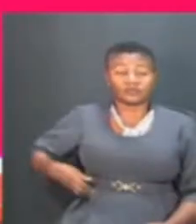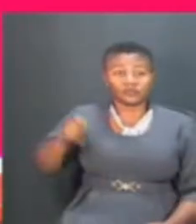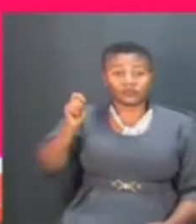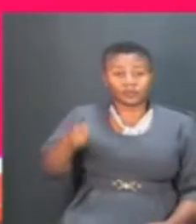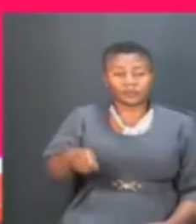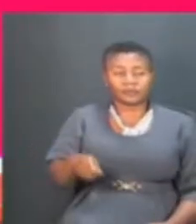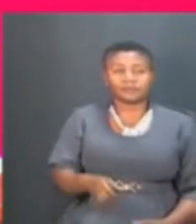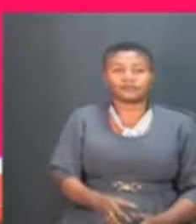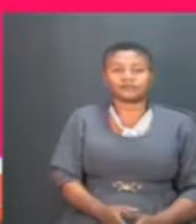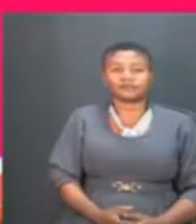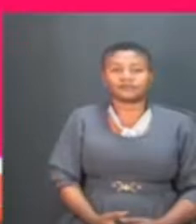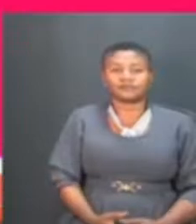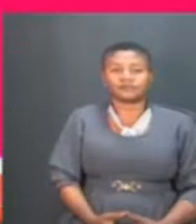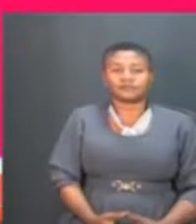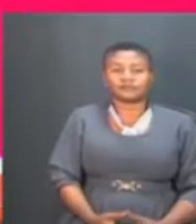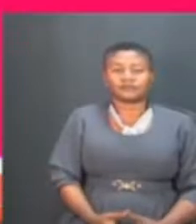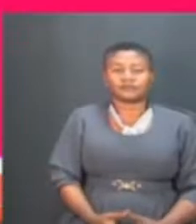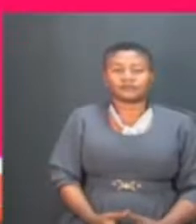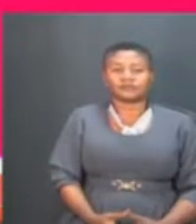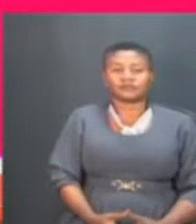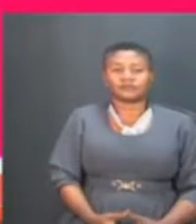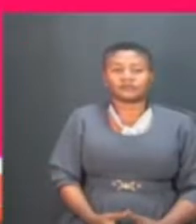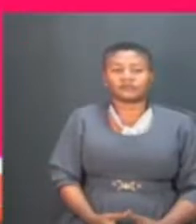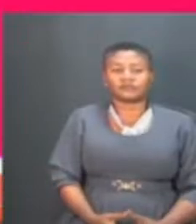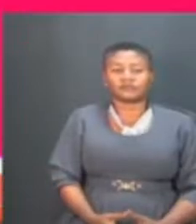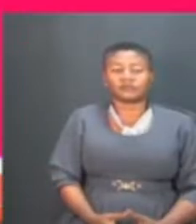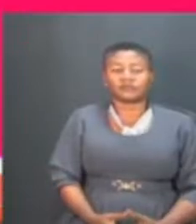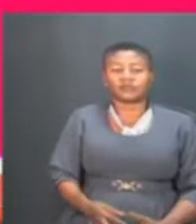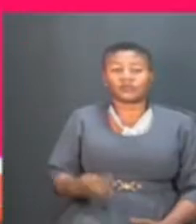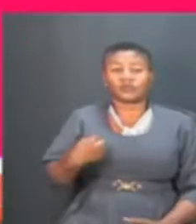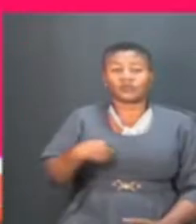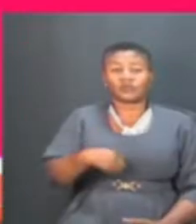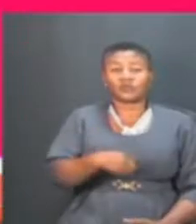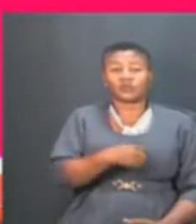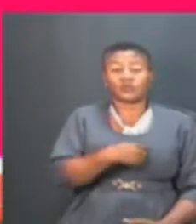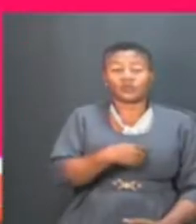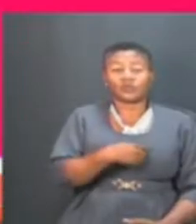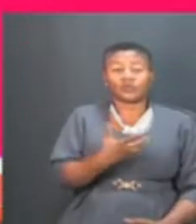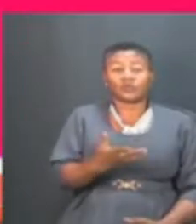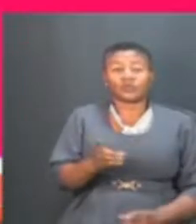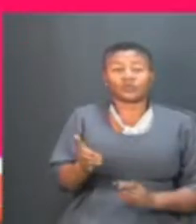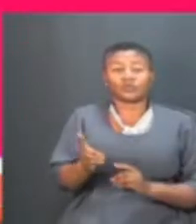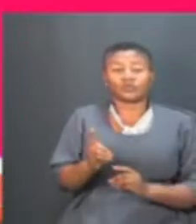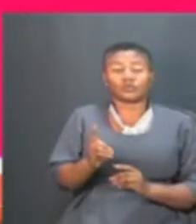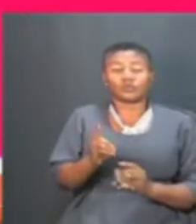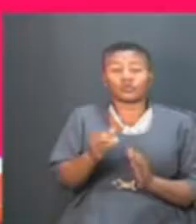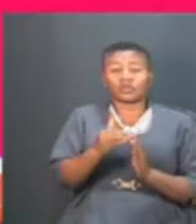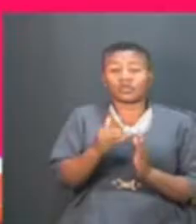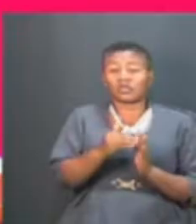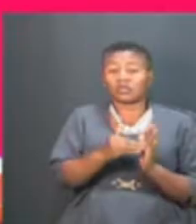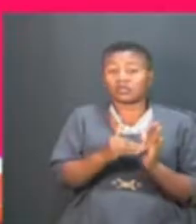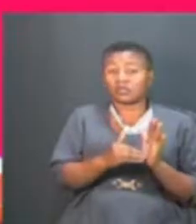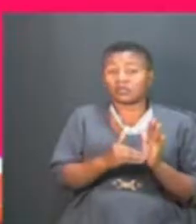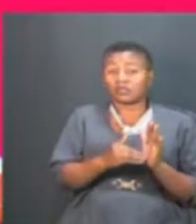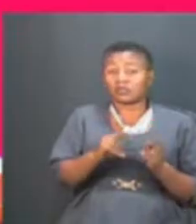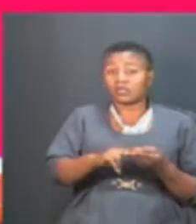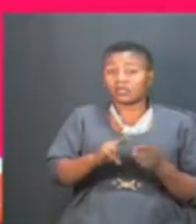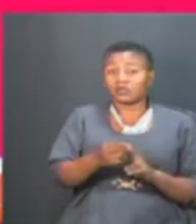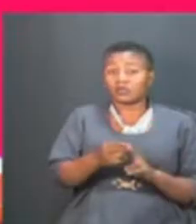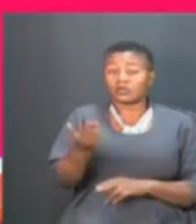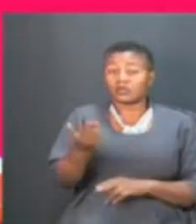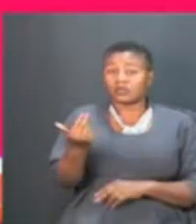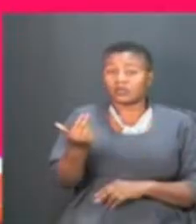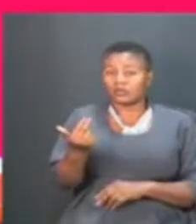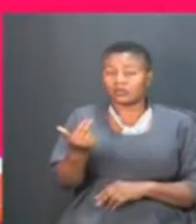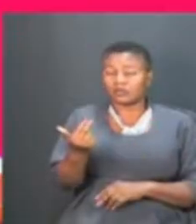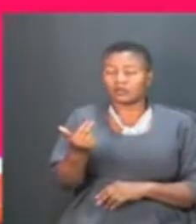we want to take the business listed under item number 13, Speaker. But before that, I